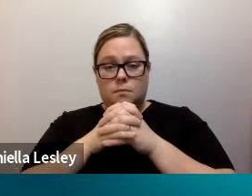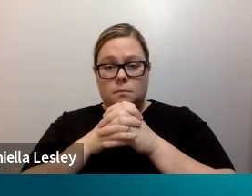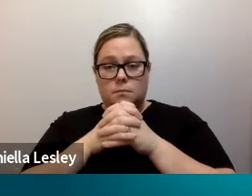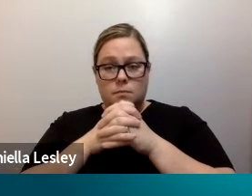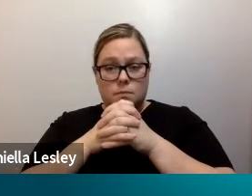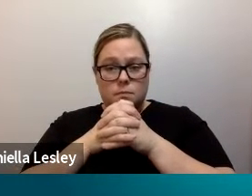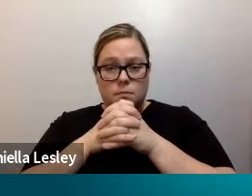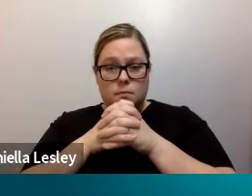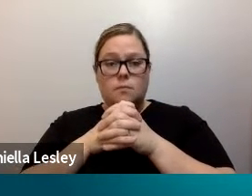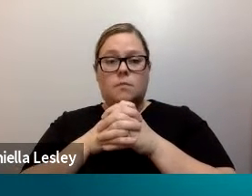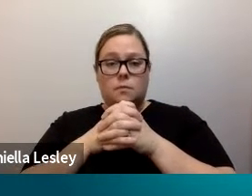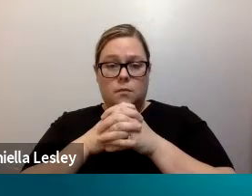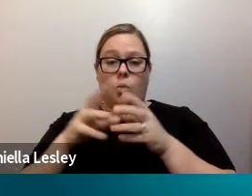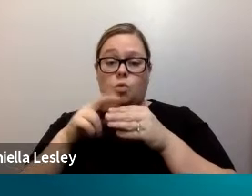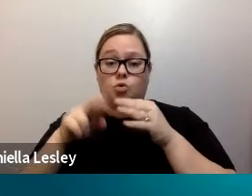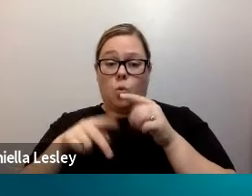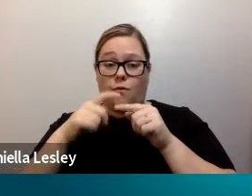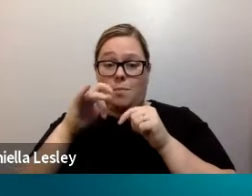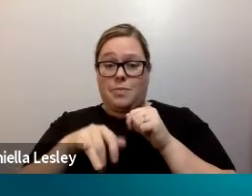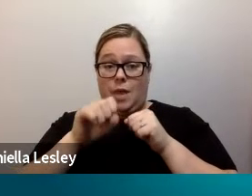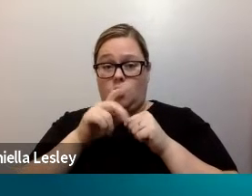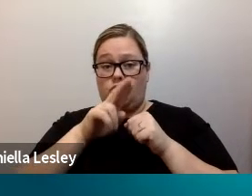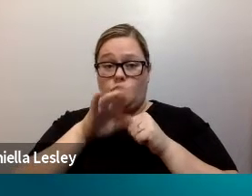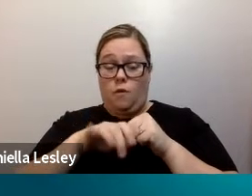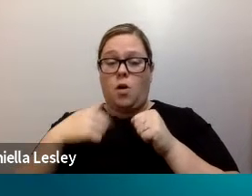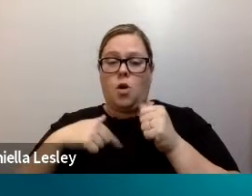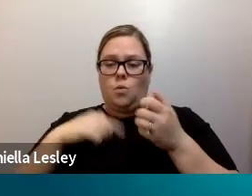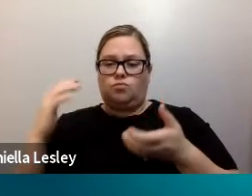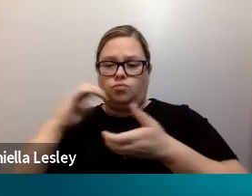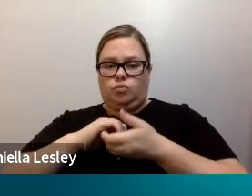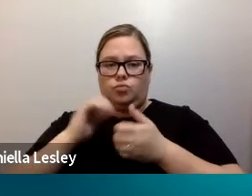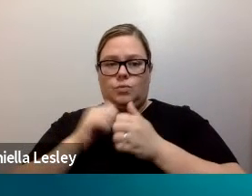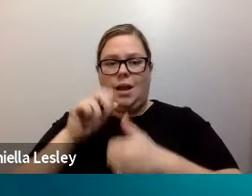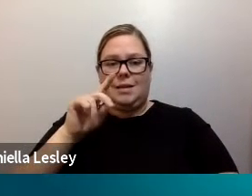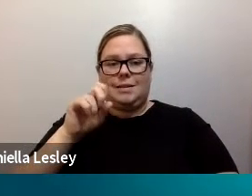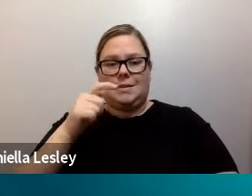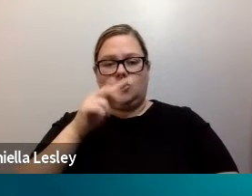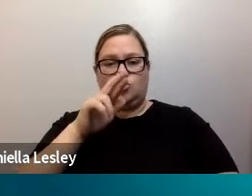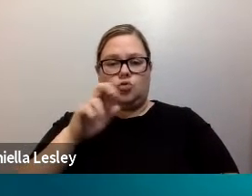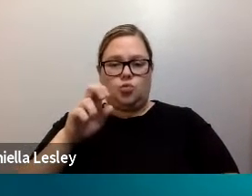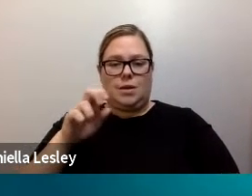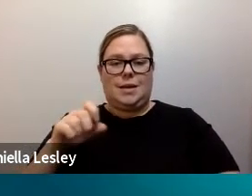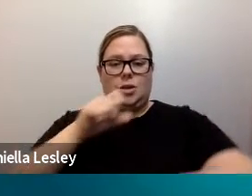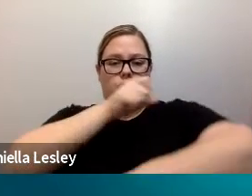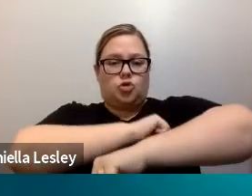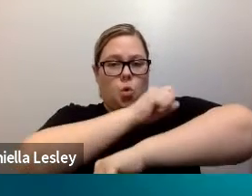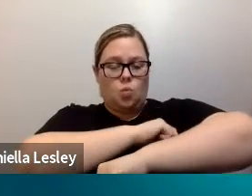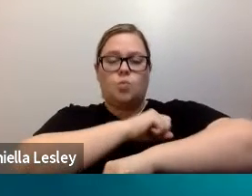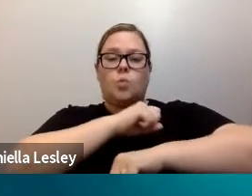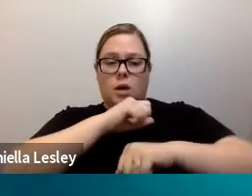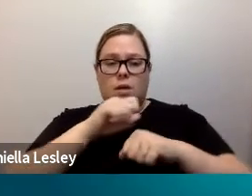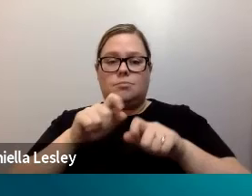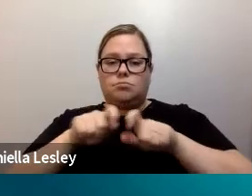So the results from this survey, we actually partnered with Degree Deodorant to launch a campaign related